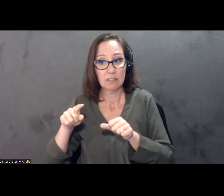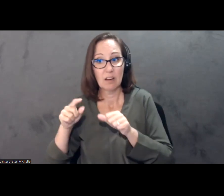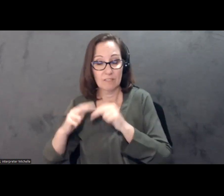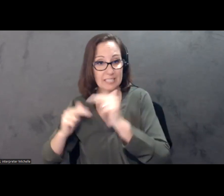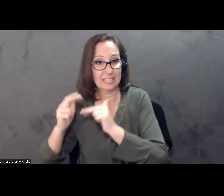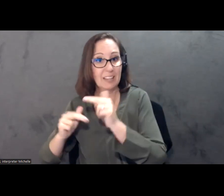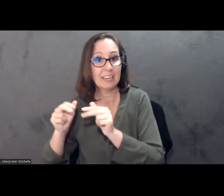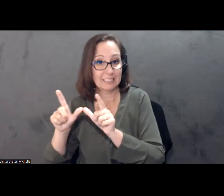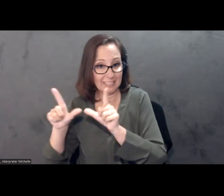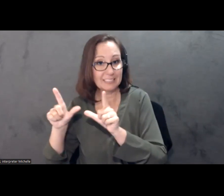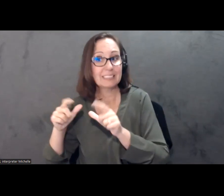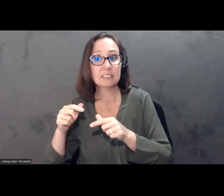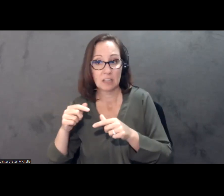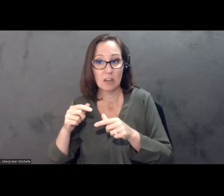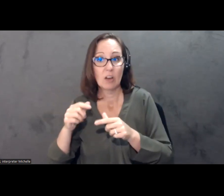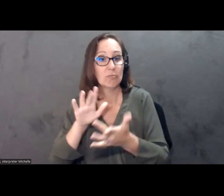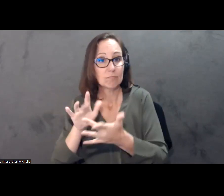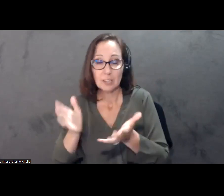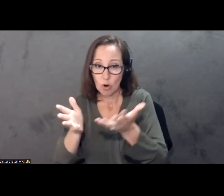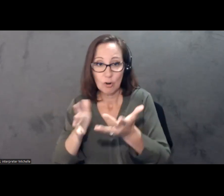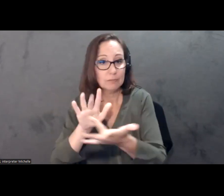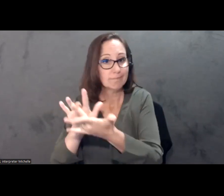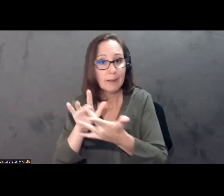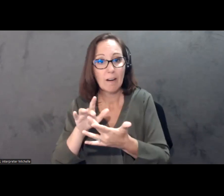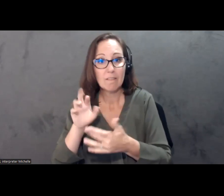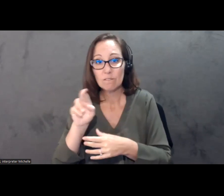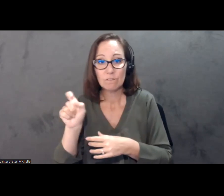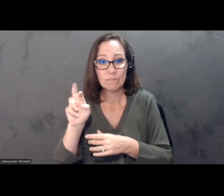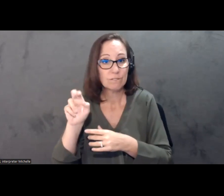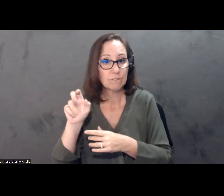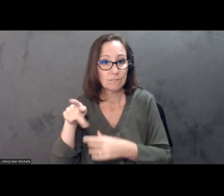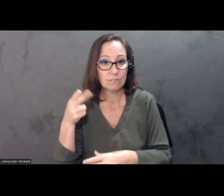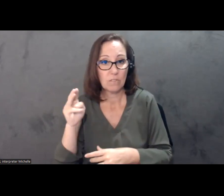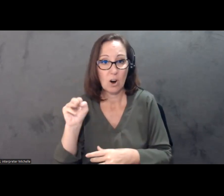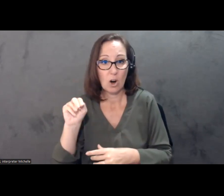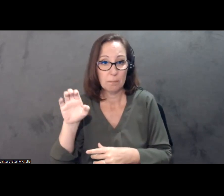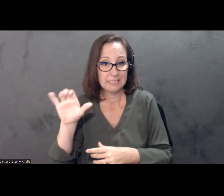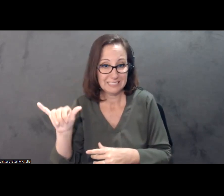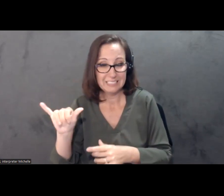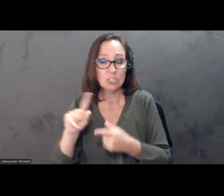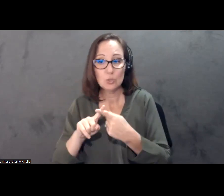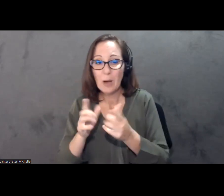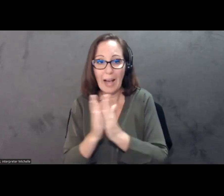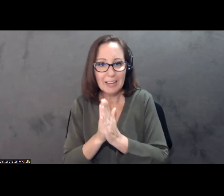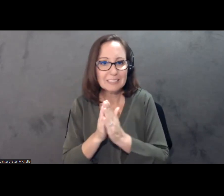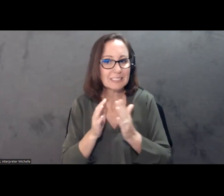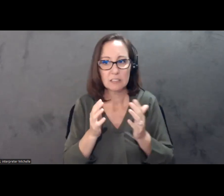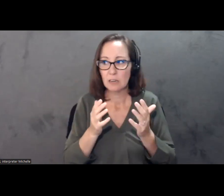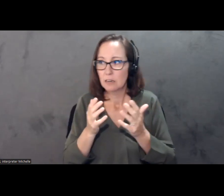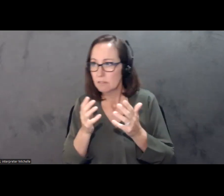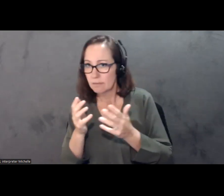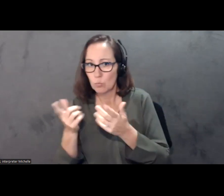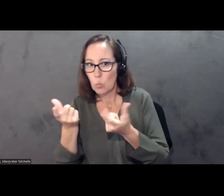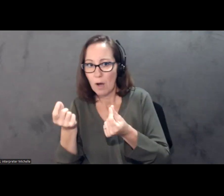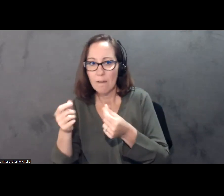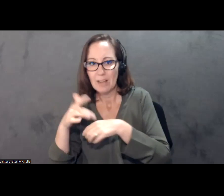their local regular or contract pharmacies to inquire about meeting the facility's needs. And, you know, again, being